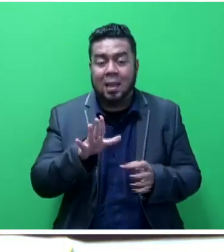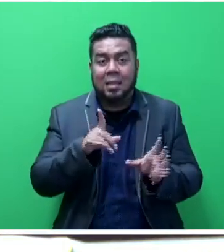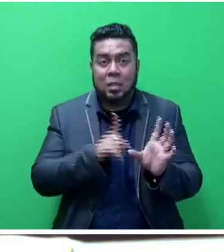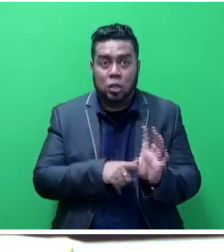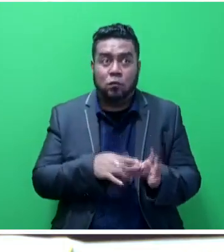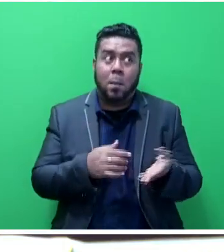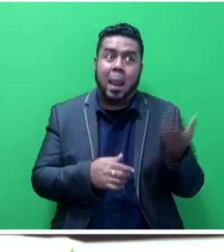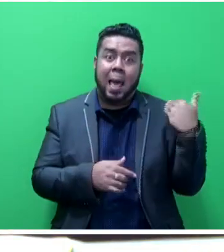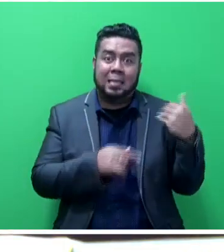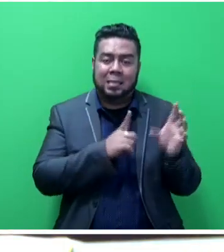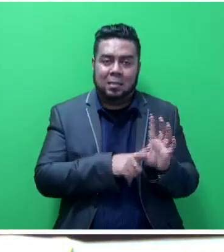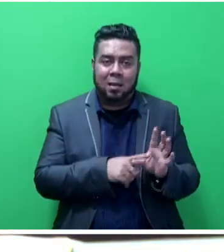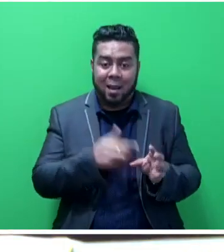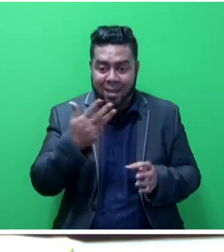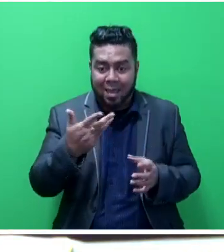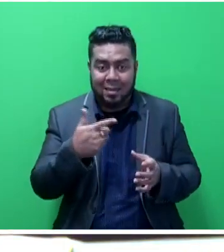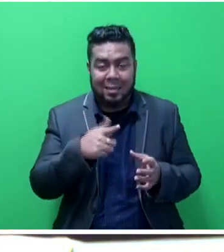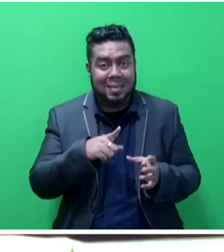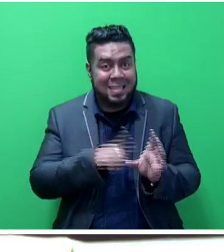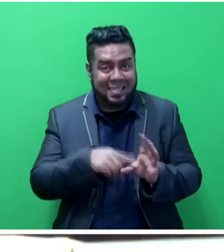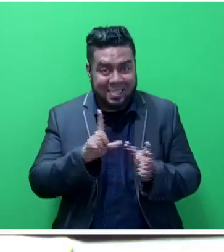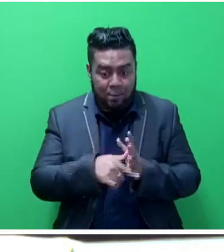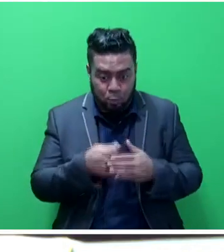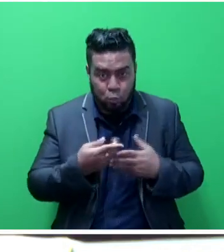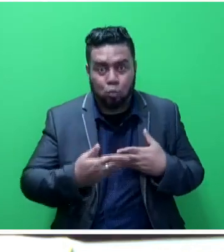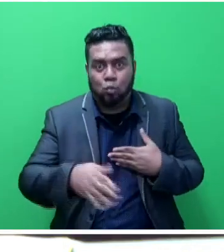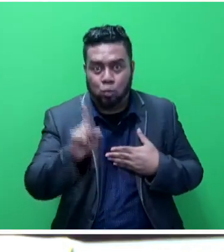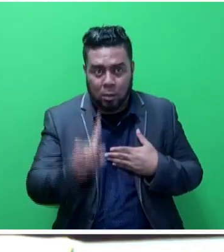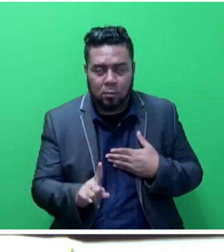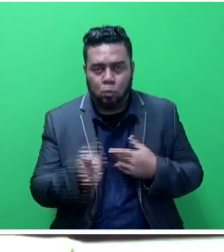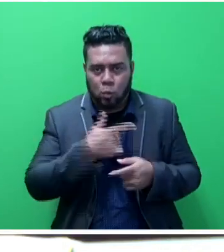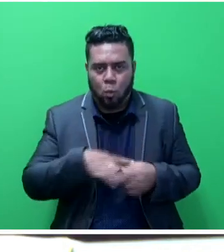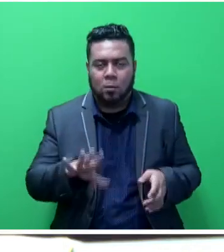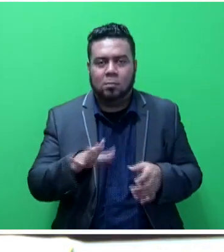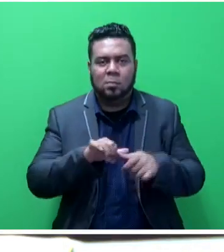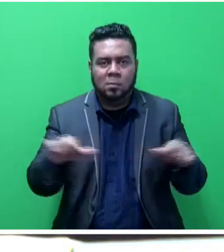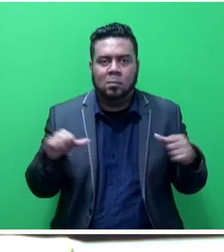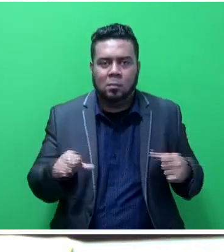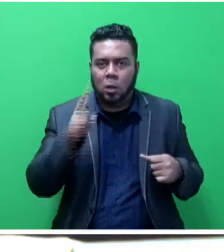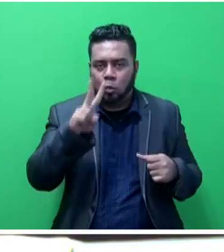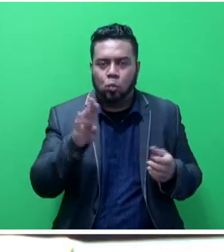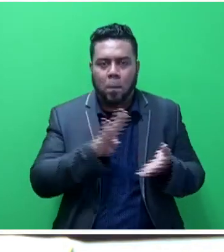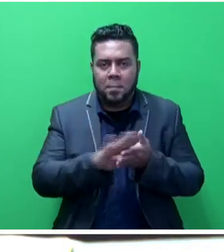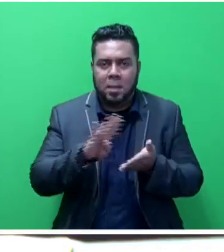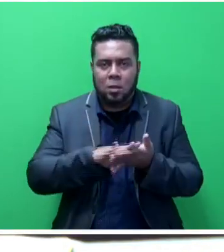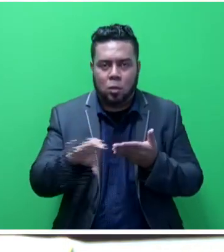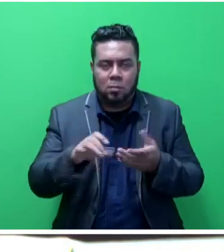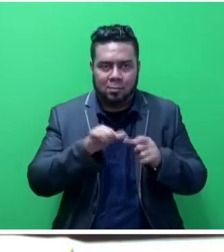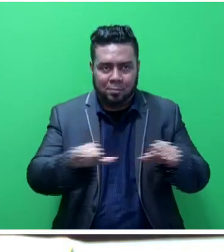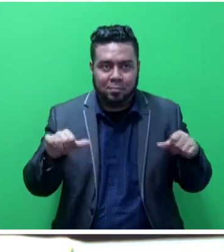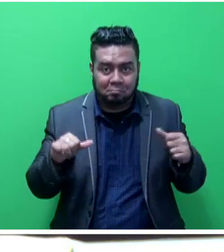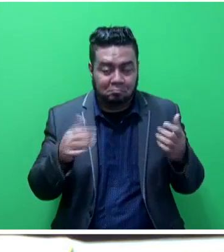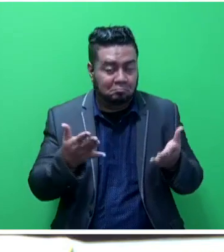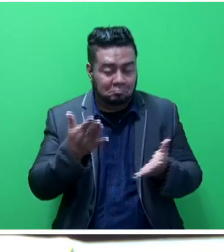had said it, from 9 years' time from today, we want agriculture to be a $2 billion industry.